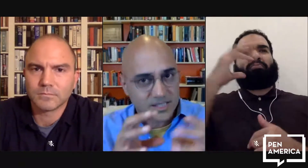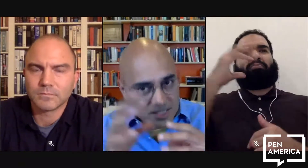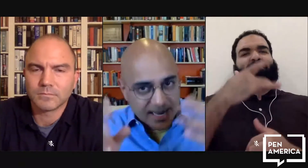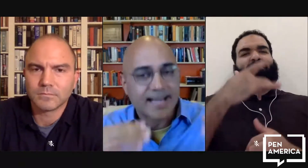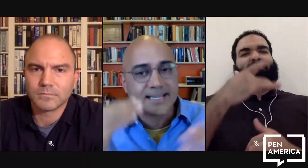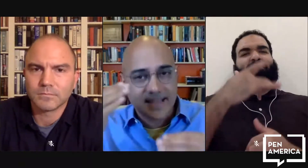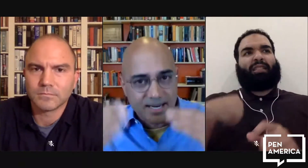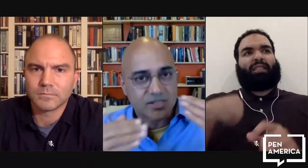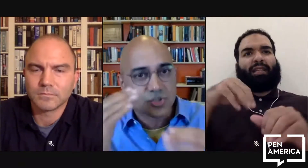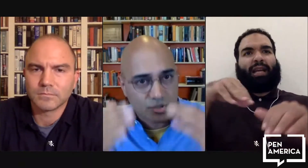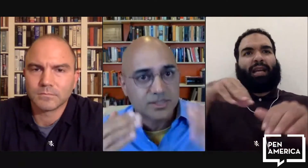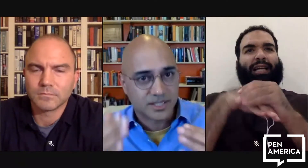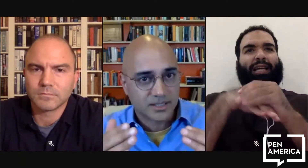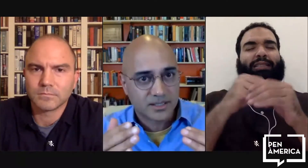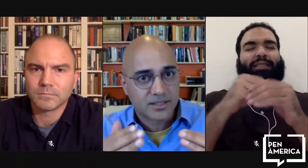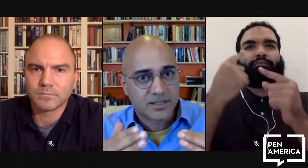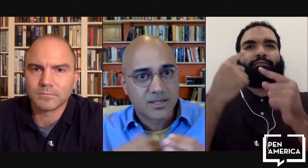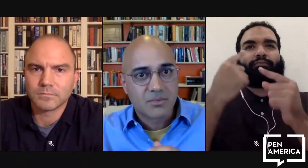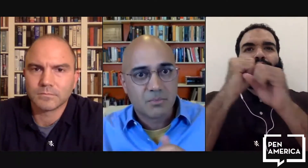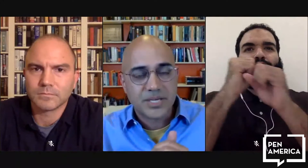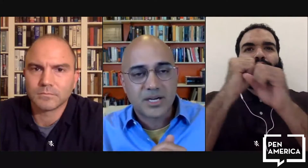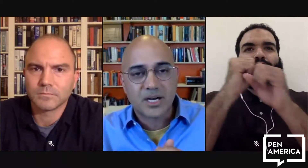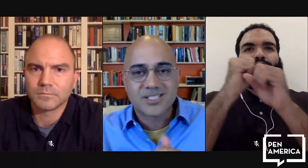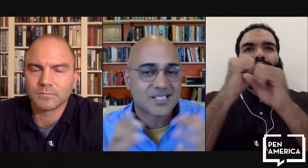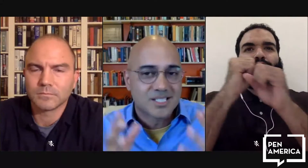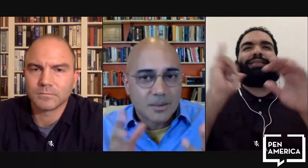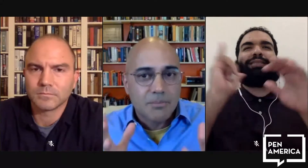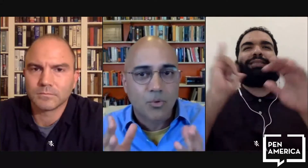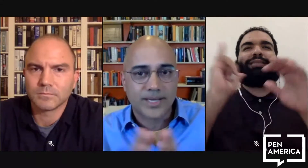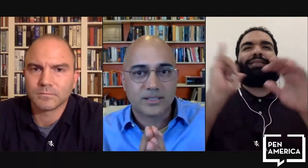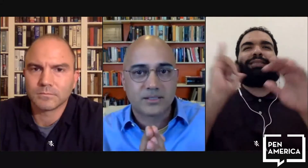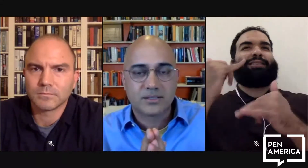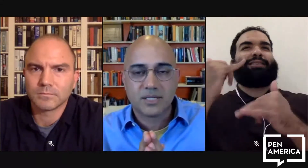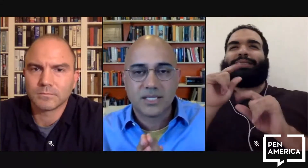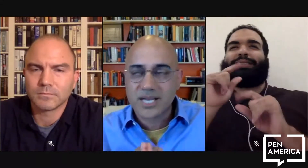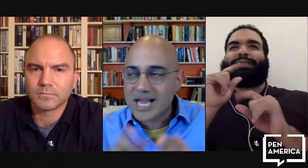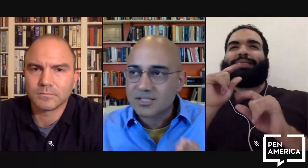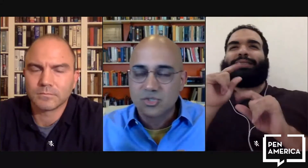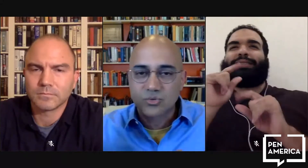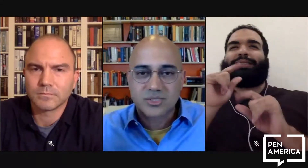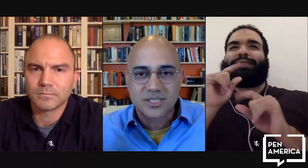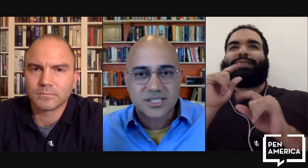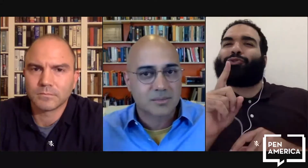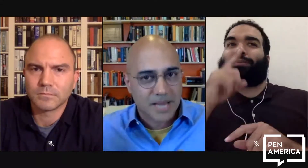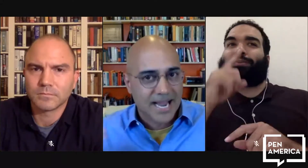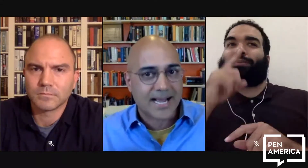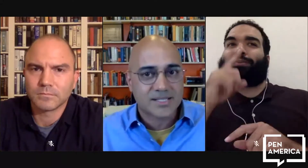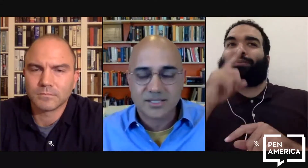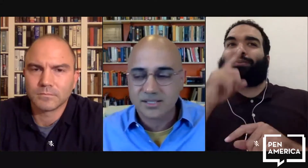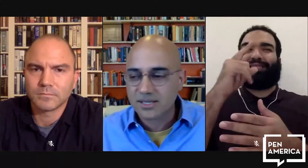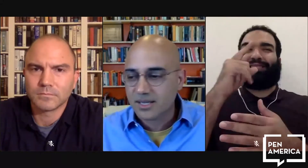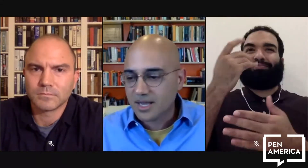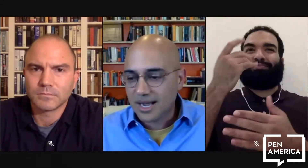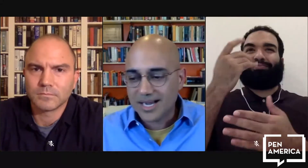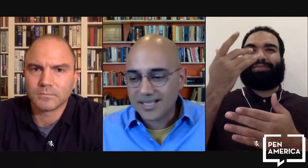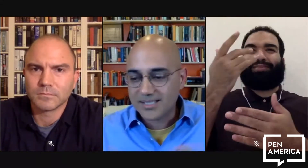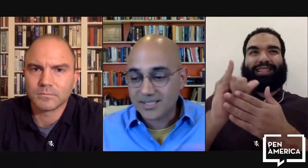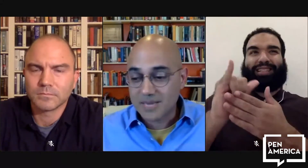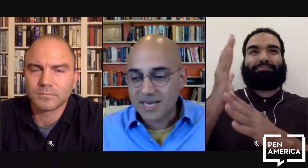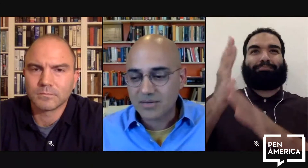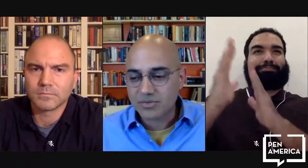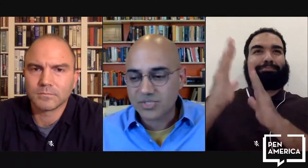vividness inside that uncertainty, because at some point in the not so distant past,